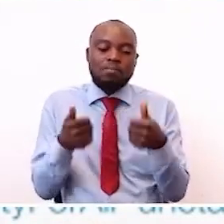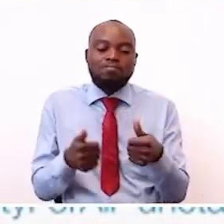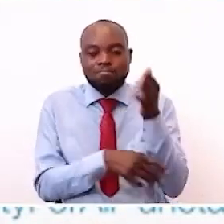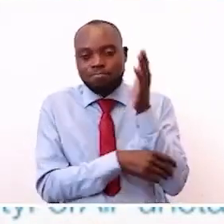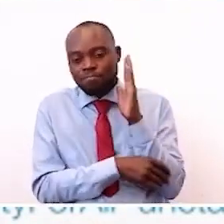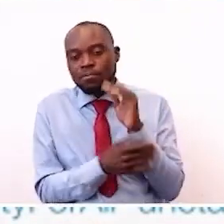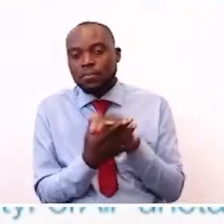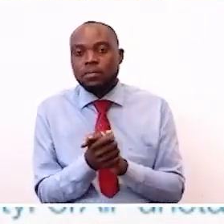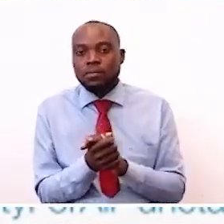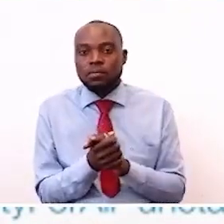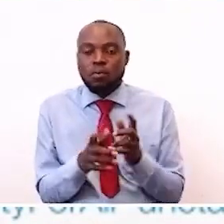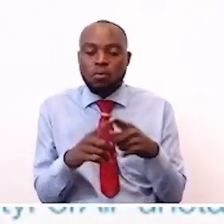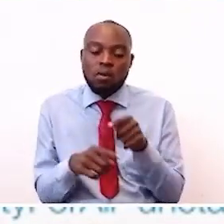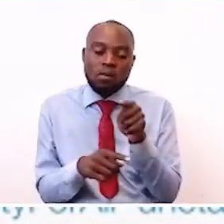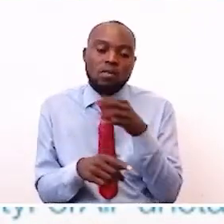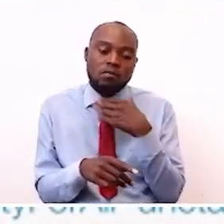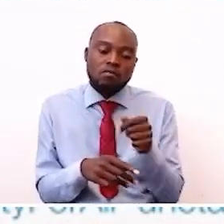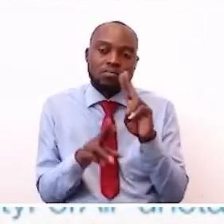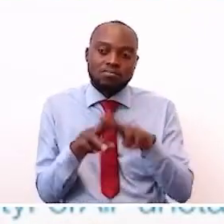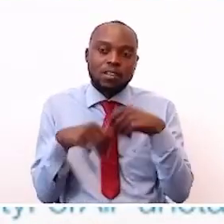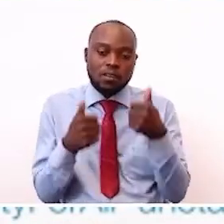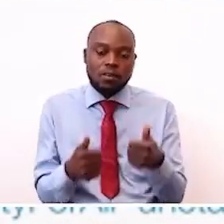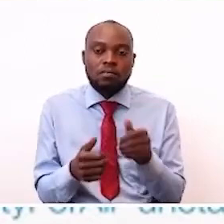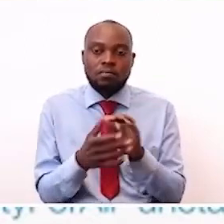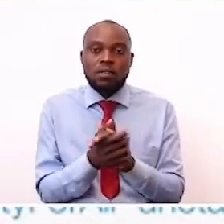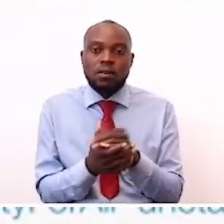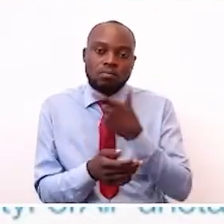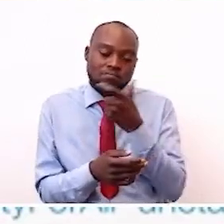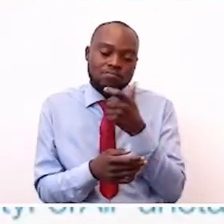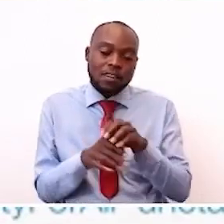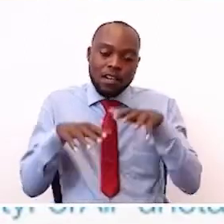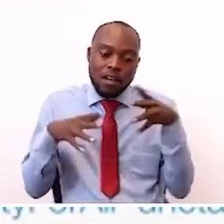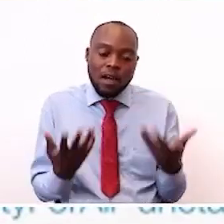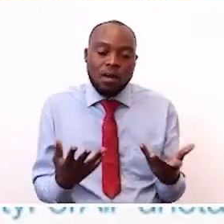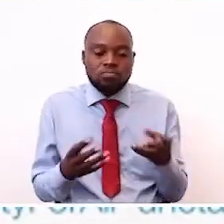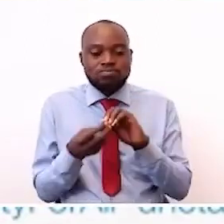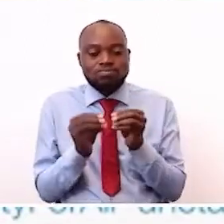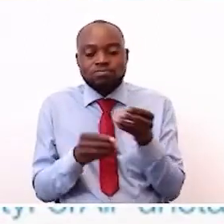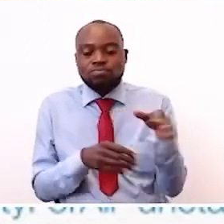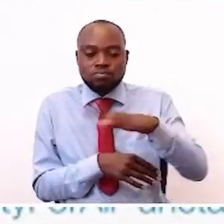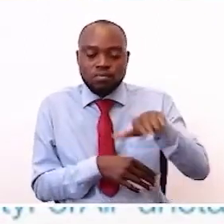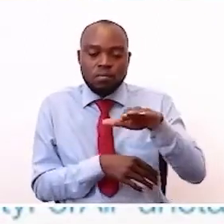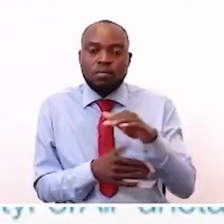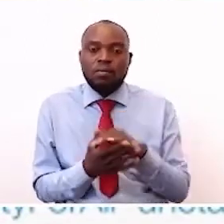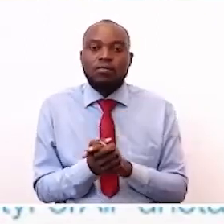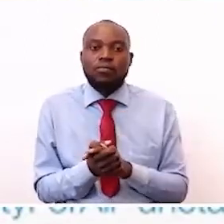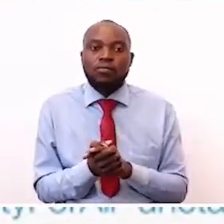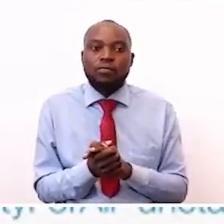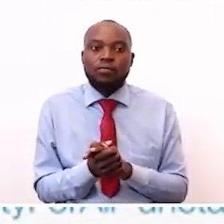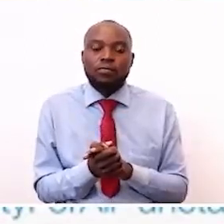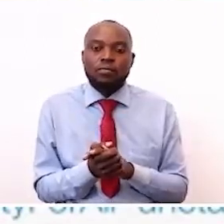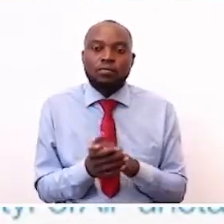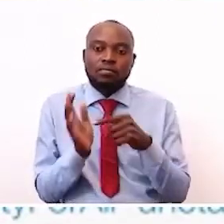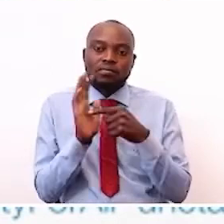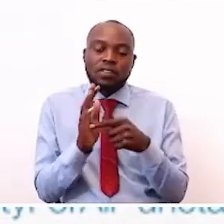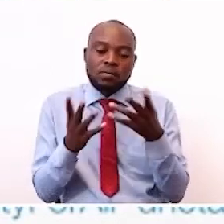really has to be quite specific in terms of how is it going to create that new thing. And so, for example, I would